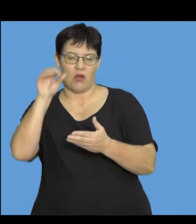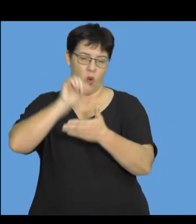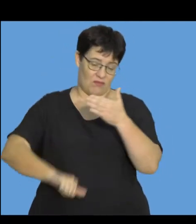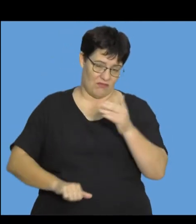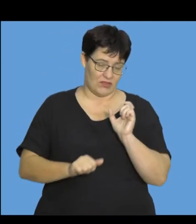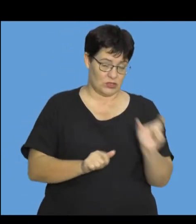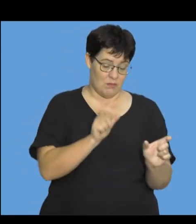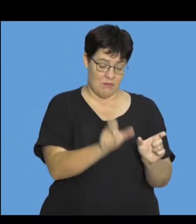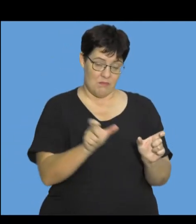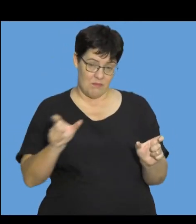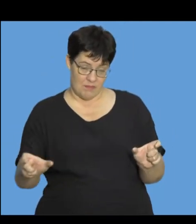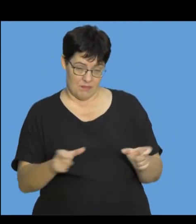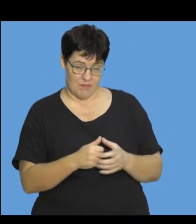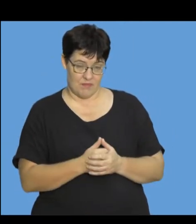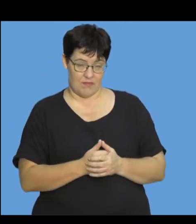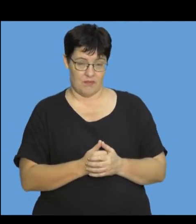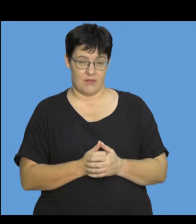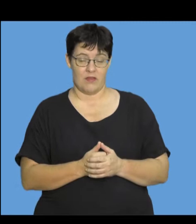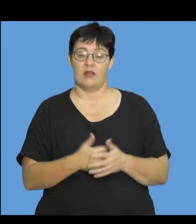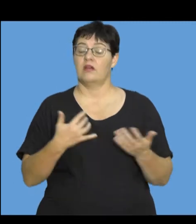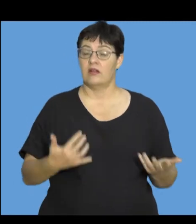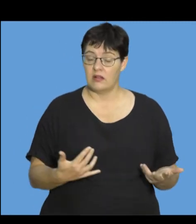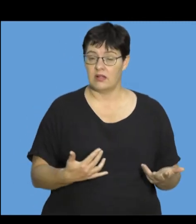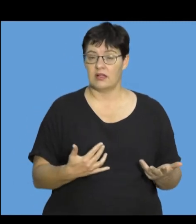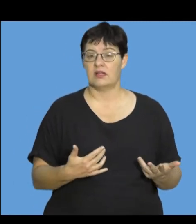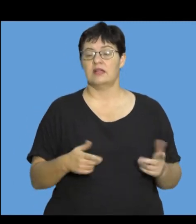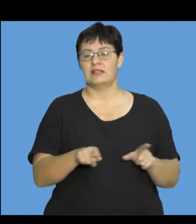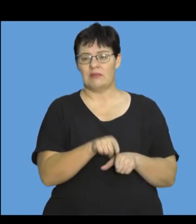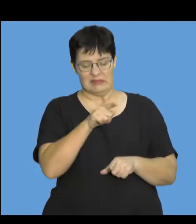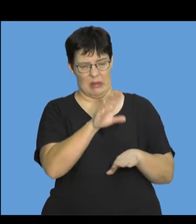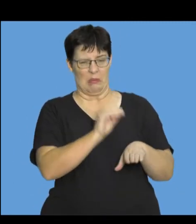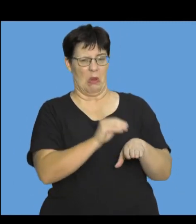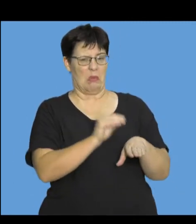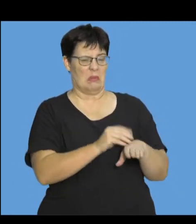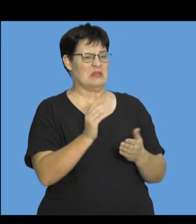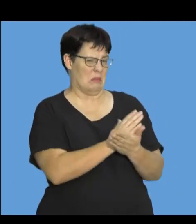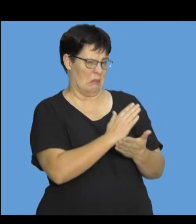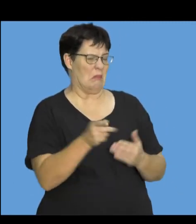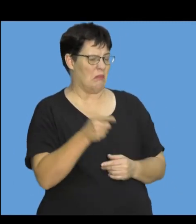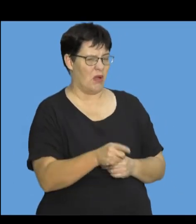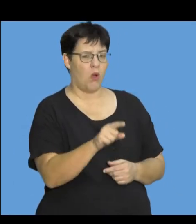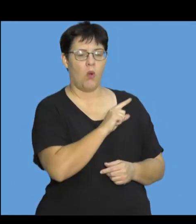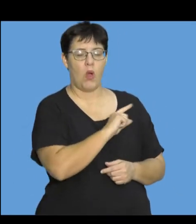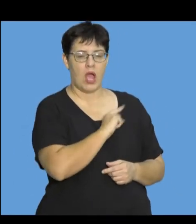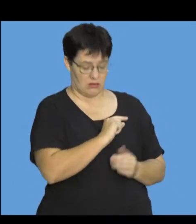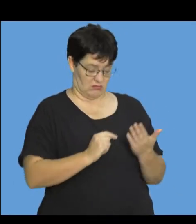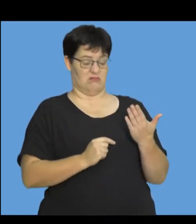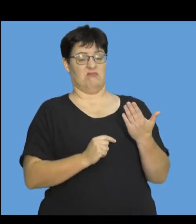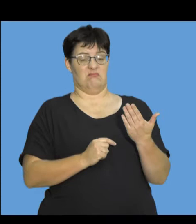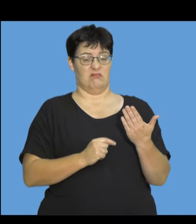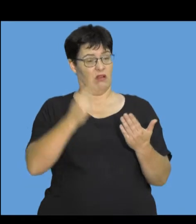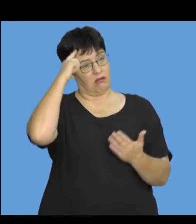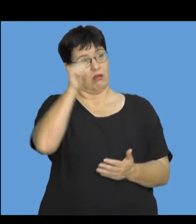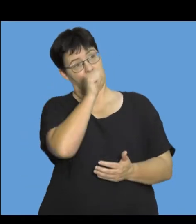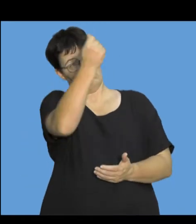of terms. And I know this one is the one that kind of gives you guys a problem at times because you just like cancelling out things,